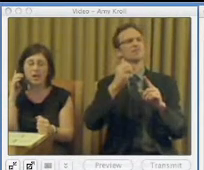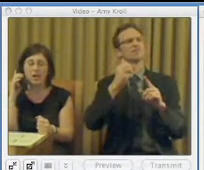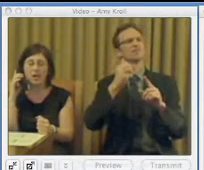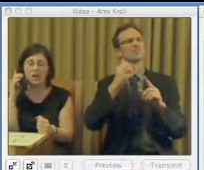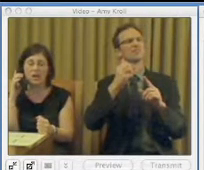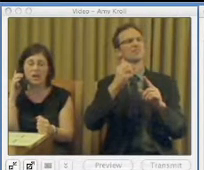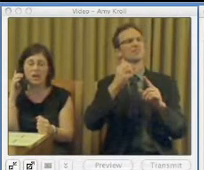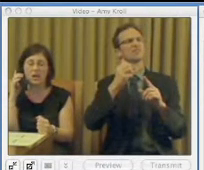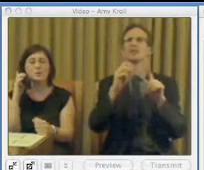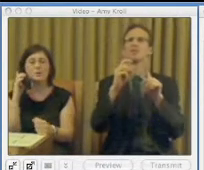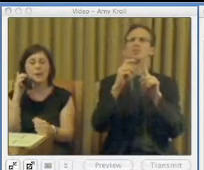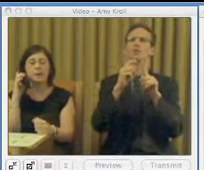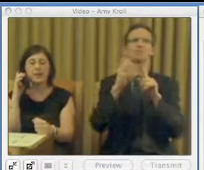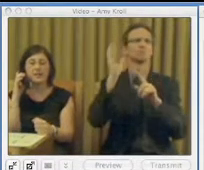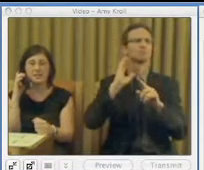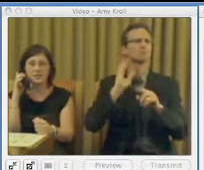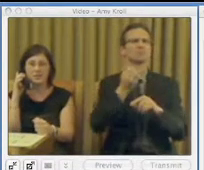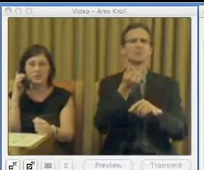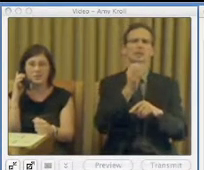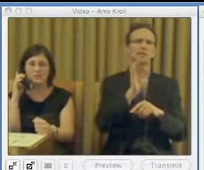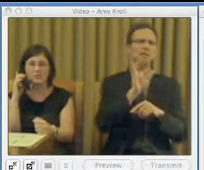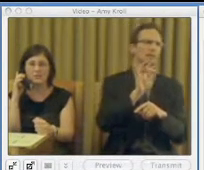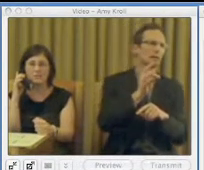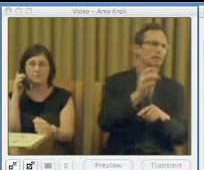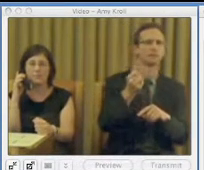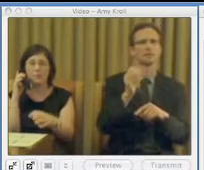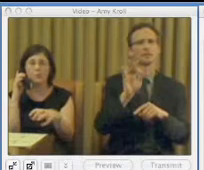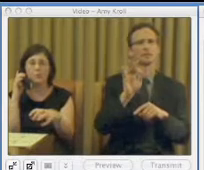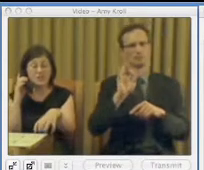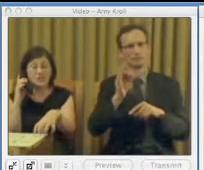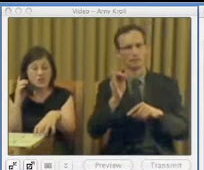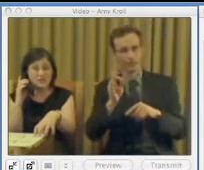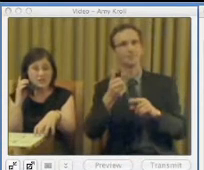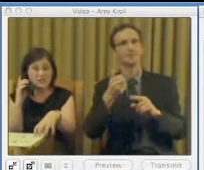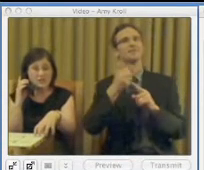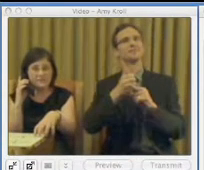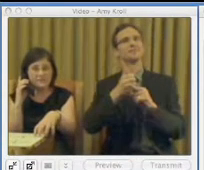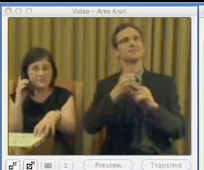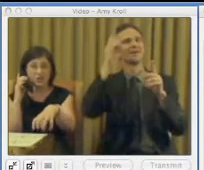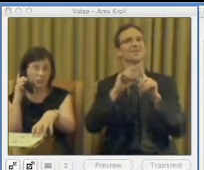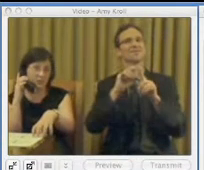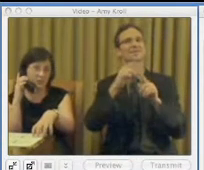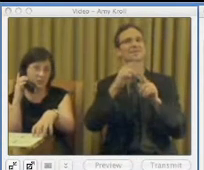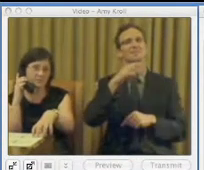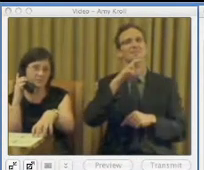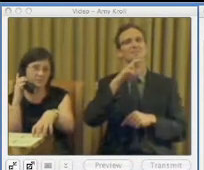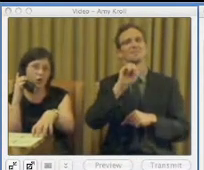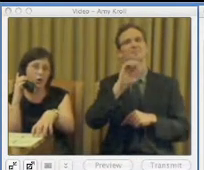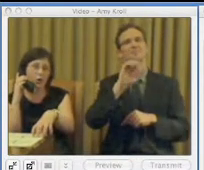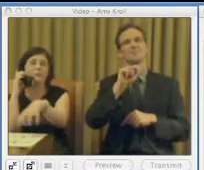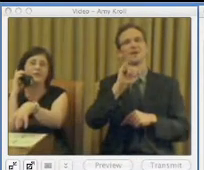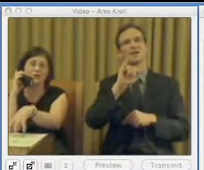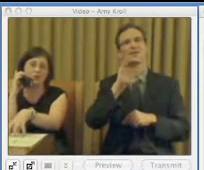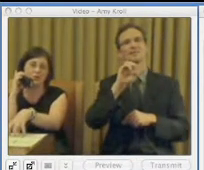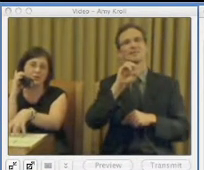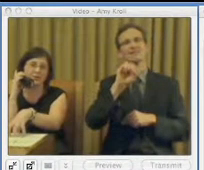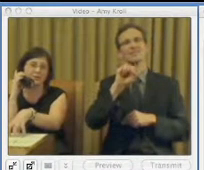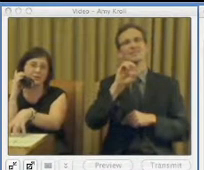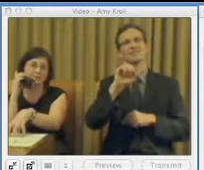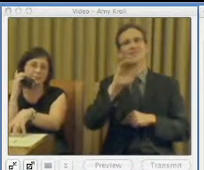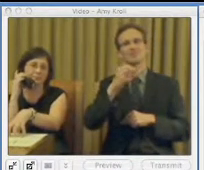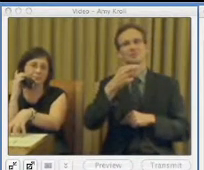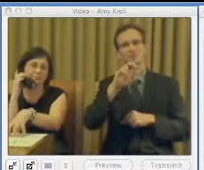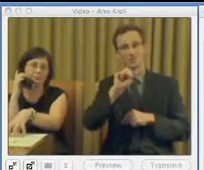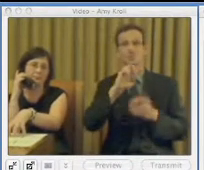the late 80s, maybe early 90s, where he talked about practice searchers, practitioners, interpreters,